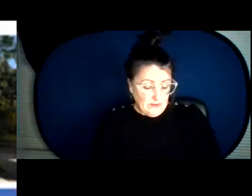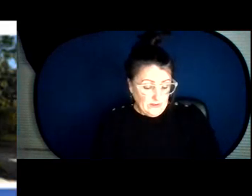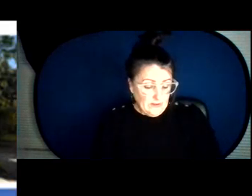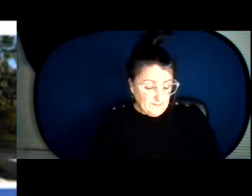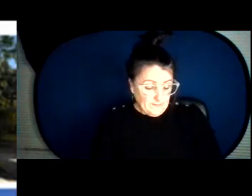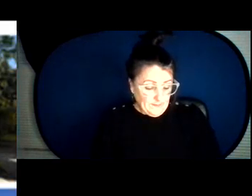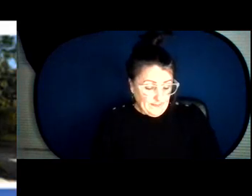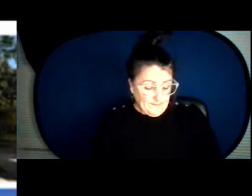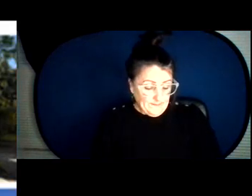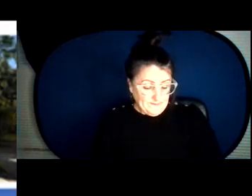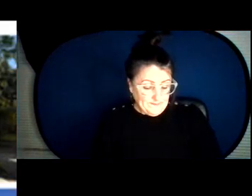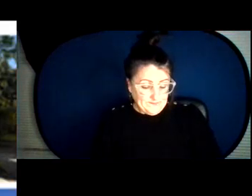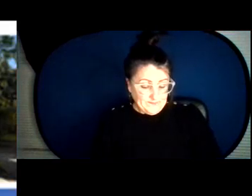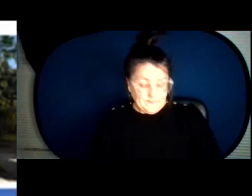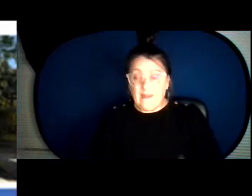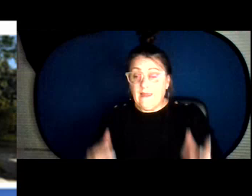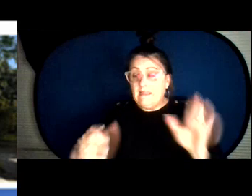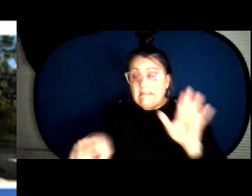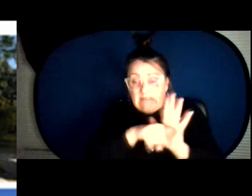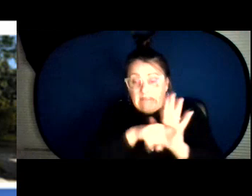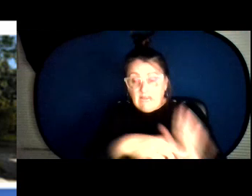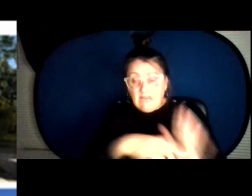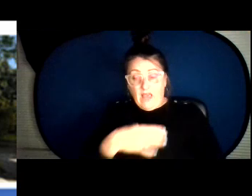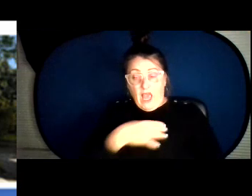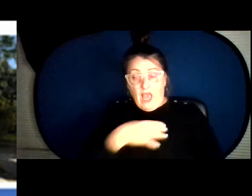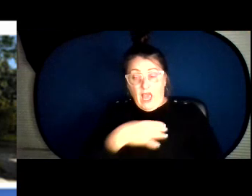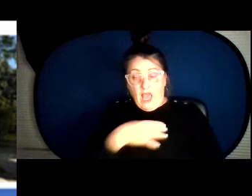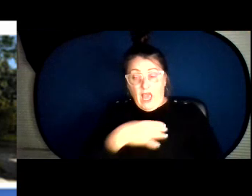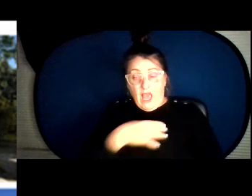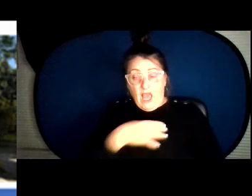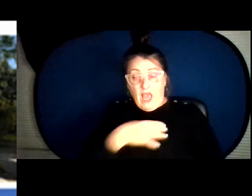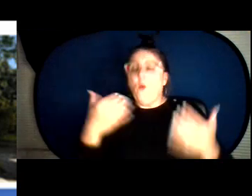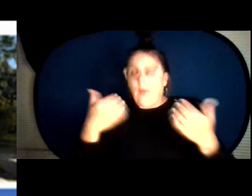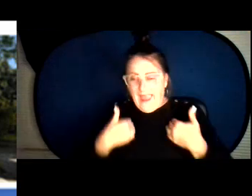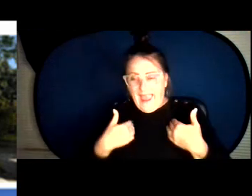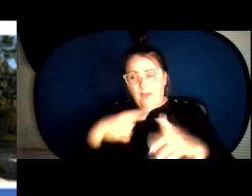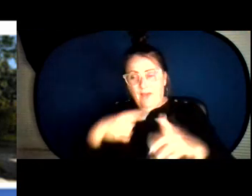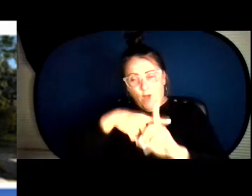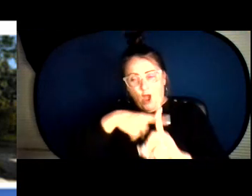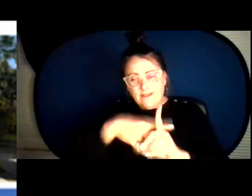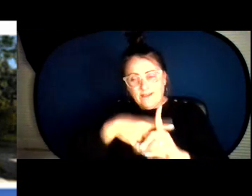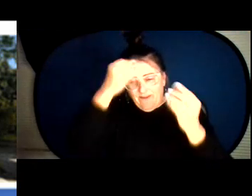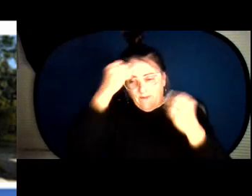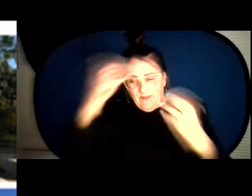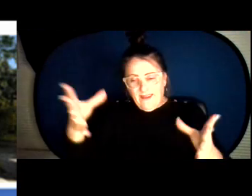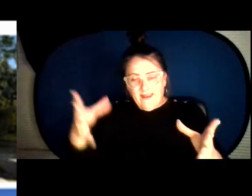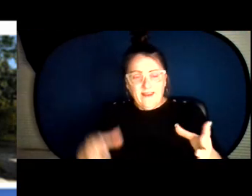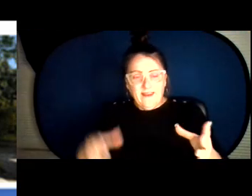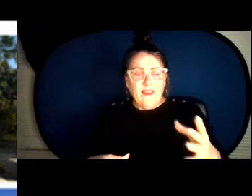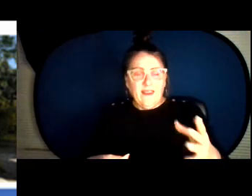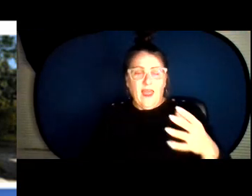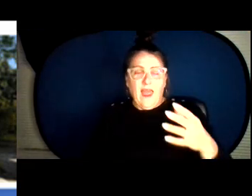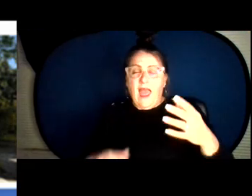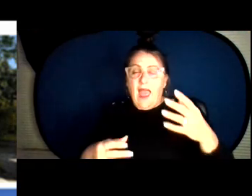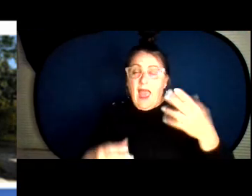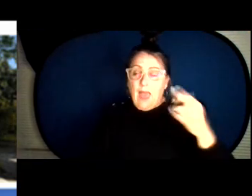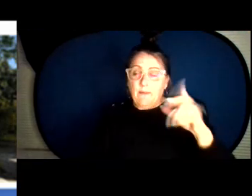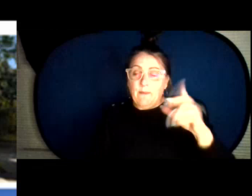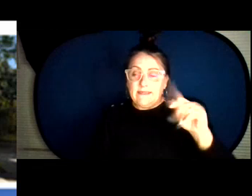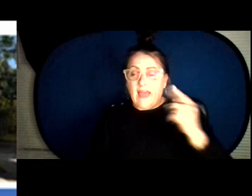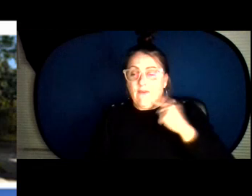Despite the negative complaints about the program, there is good news coming out of the corridor. San Gabriel Valley Habitat for Humanity purchased 16 properties